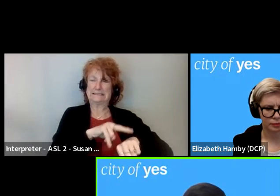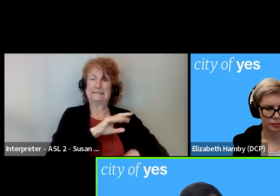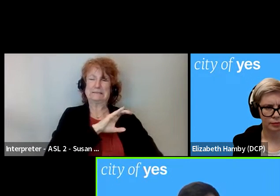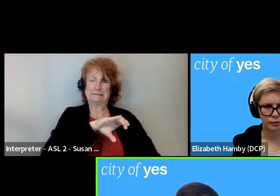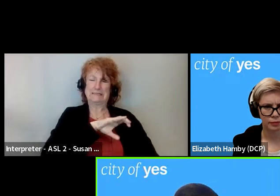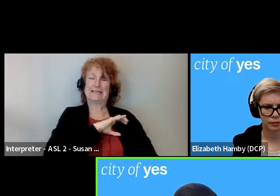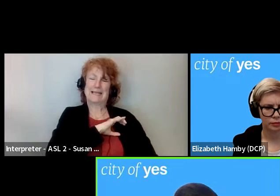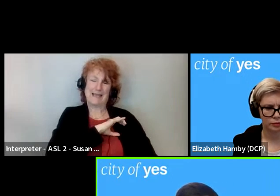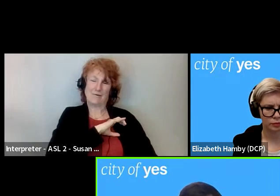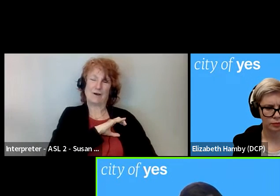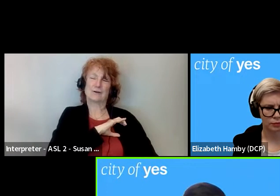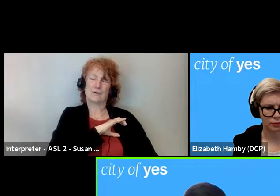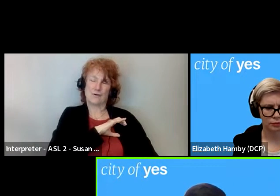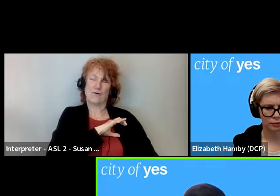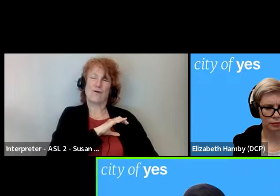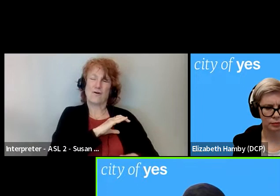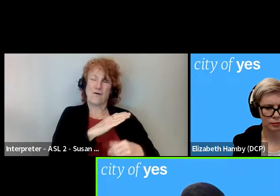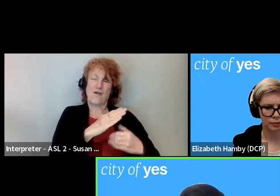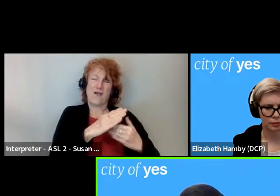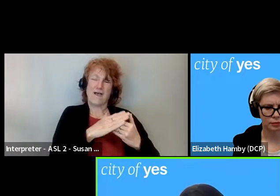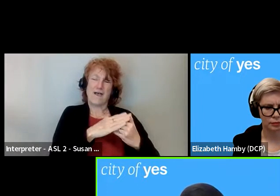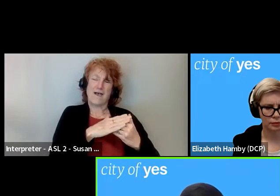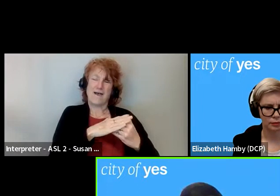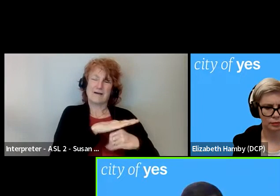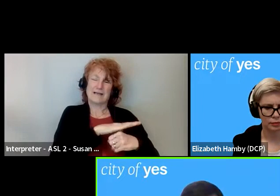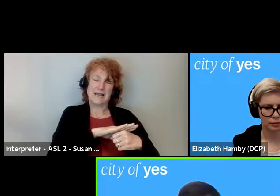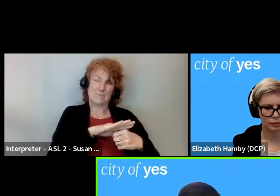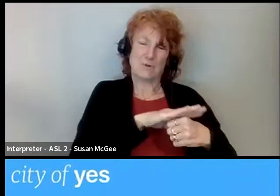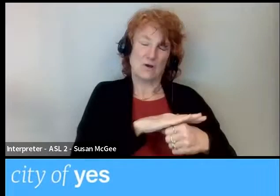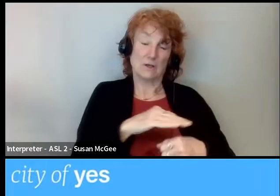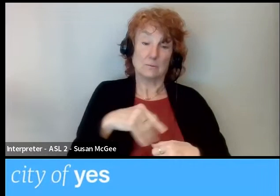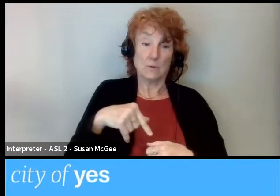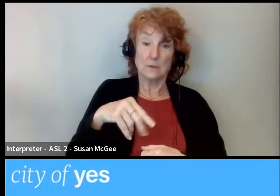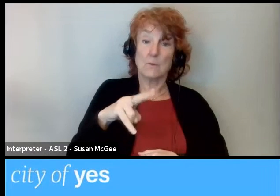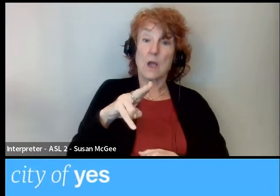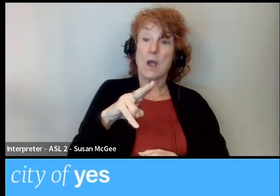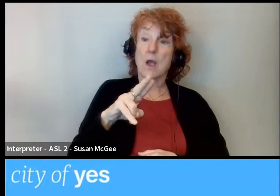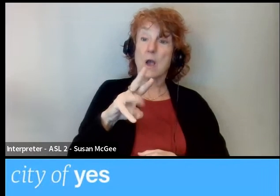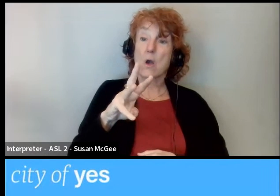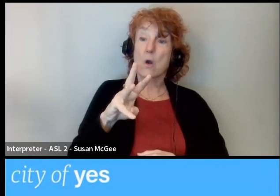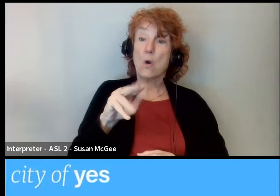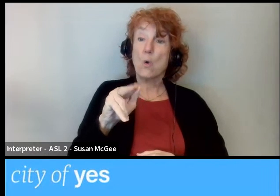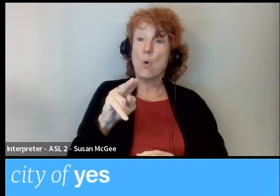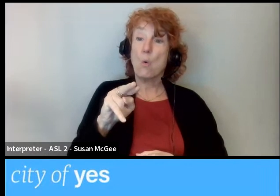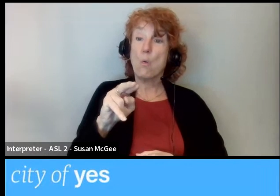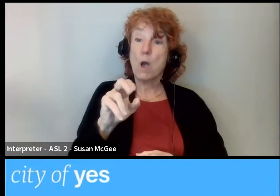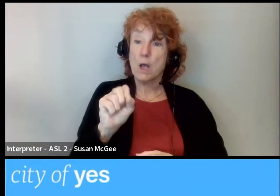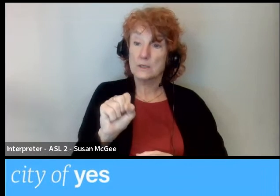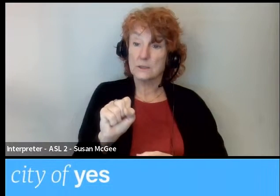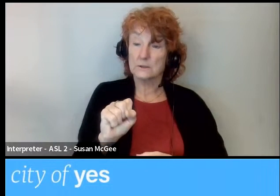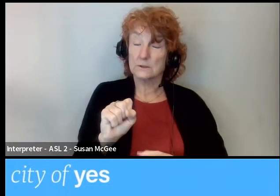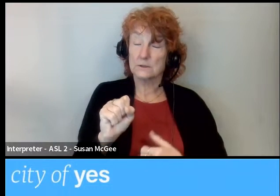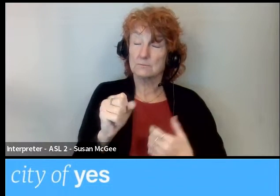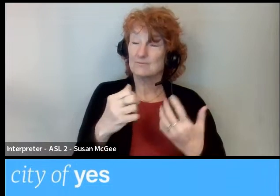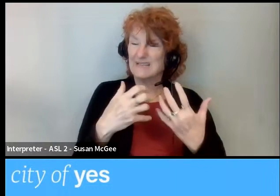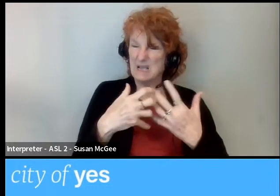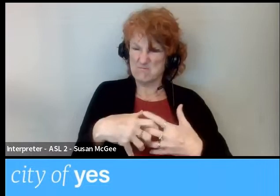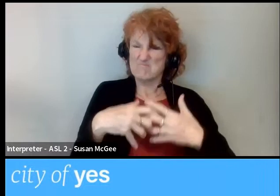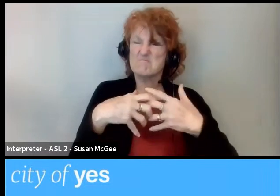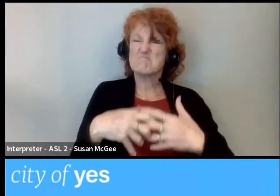neighborhood. One recent neighborhood study, for instance, was Gowanus. Gowanus was an underutilized, manufacturing